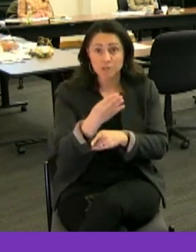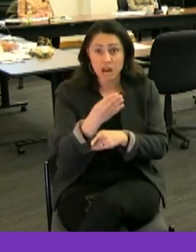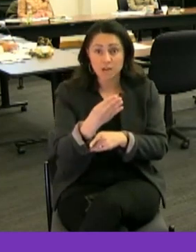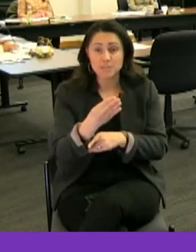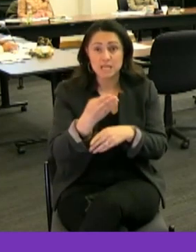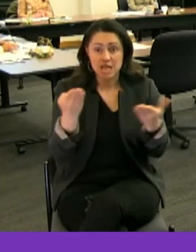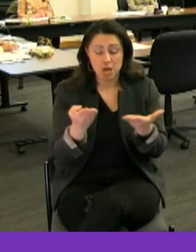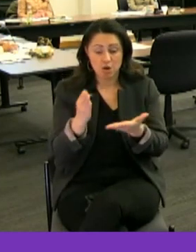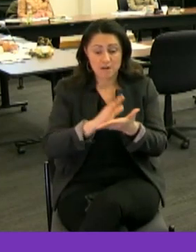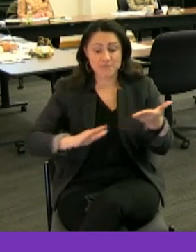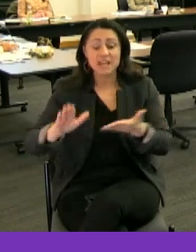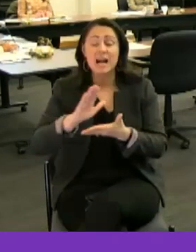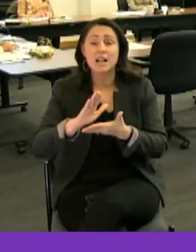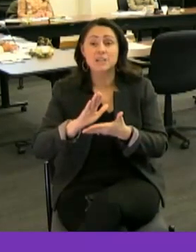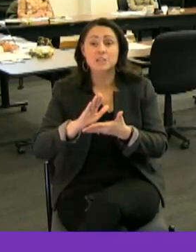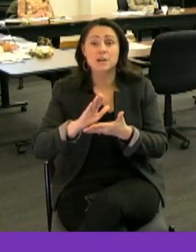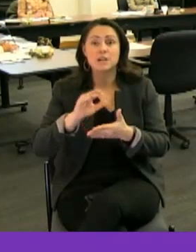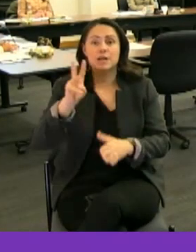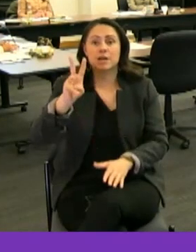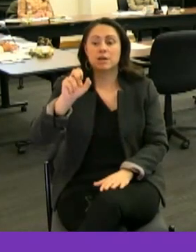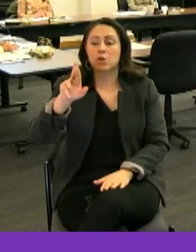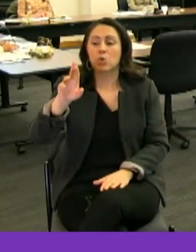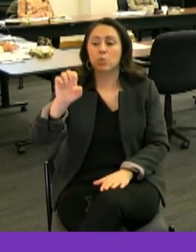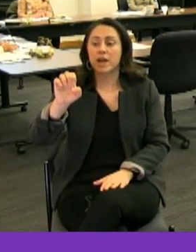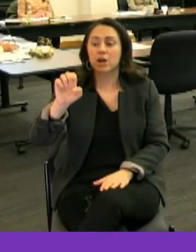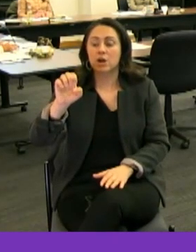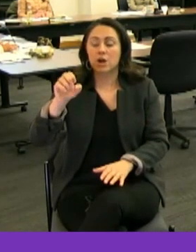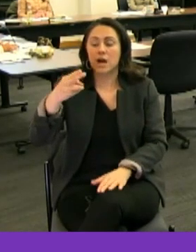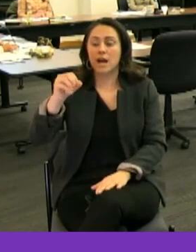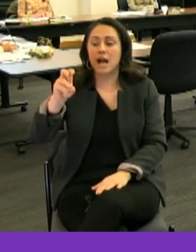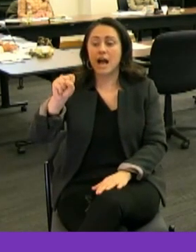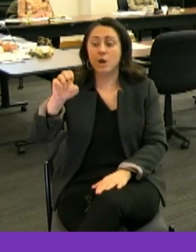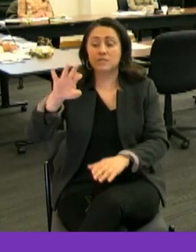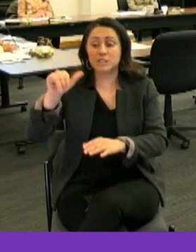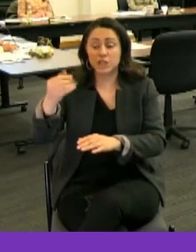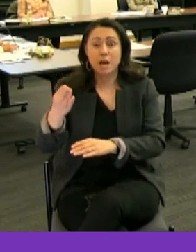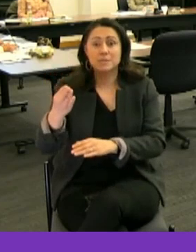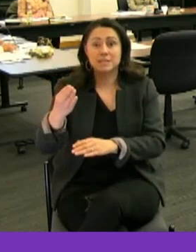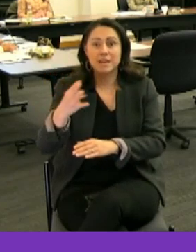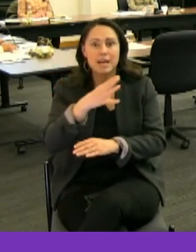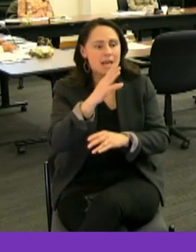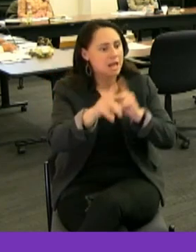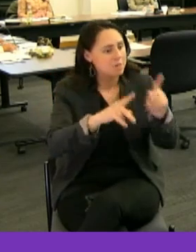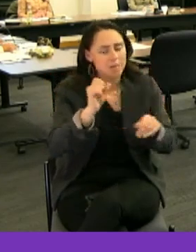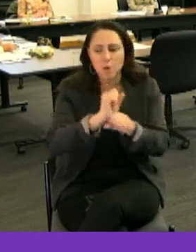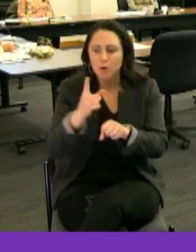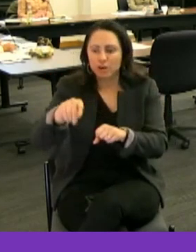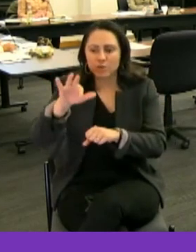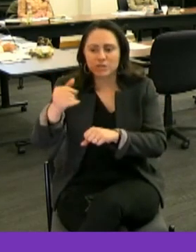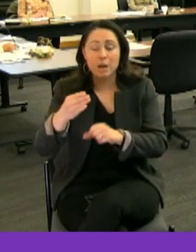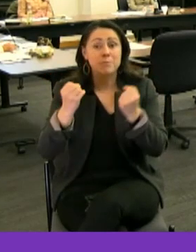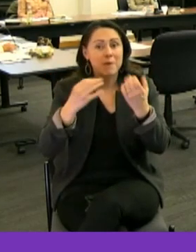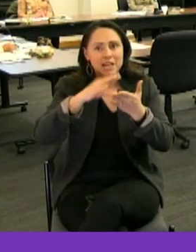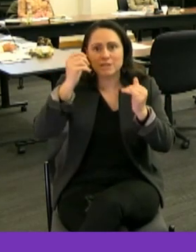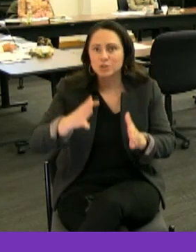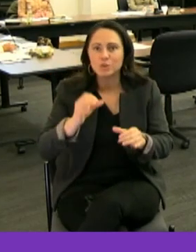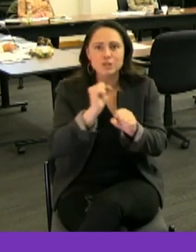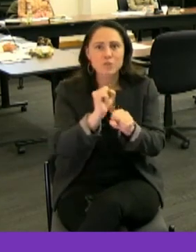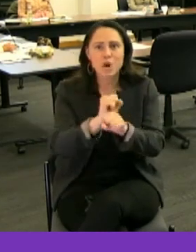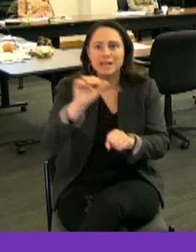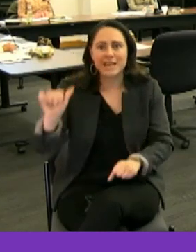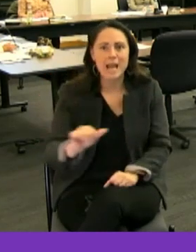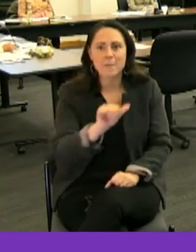college have been warehouse jobs, and they are being worked. People are working at these jobs. Many of our students work at